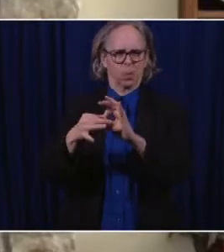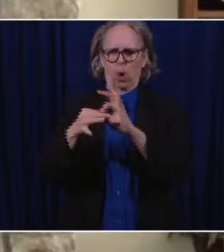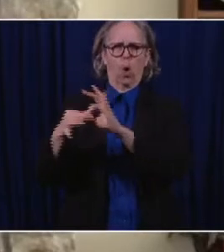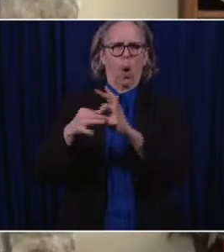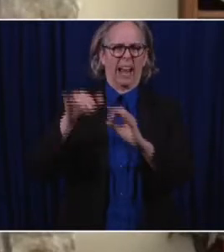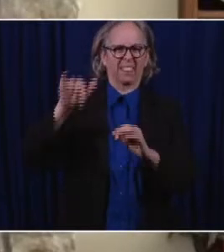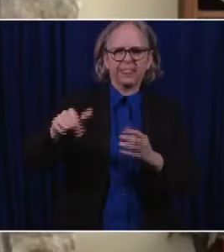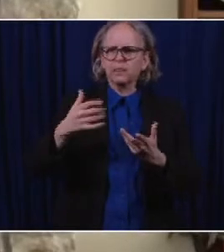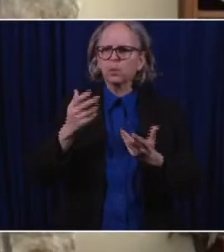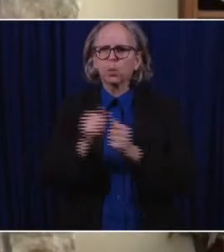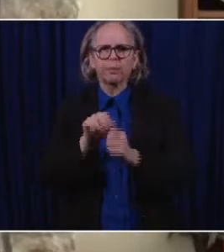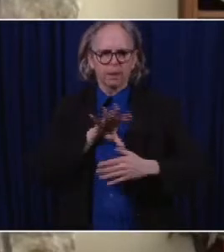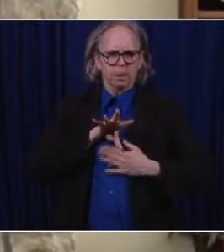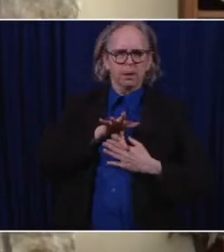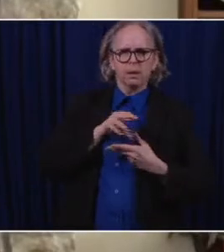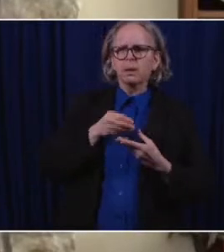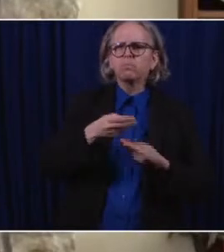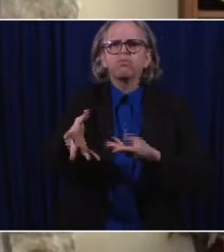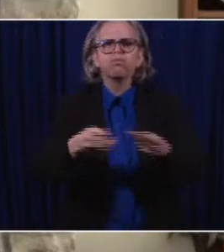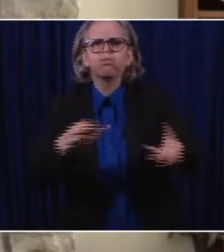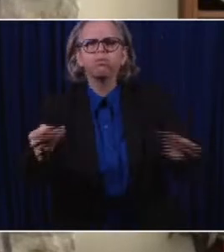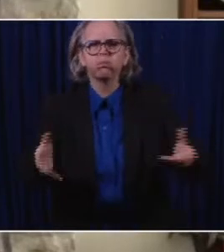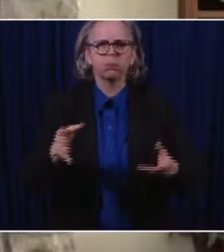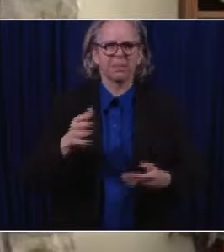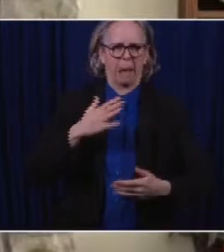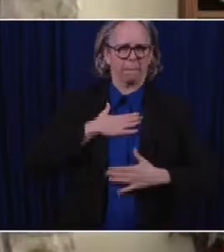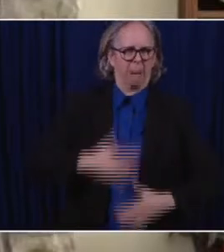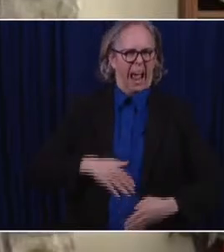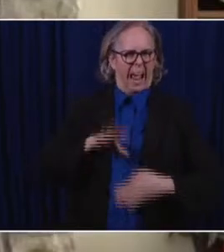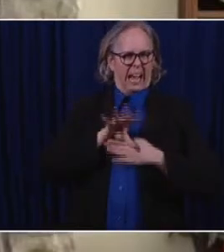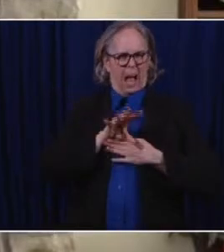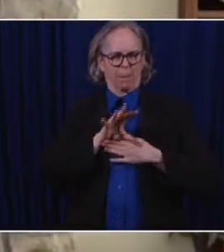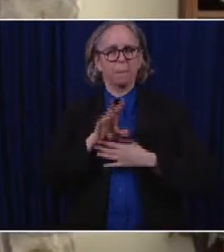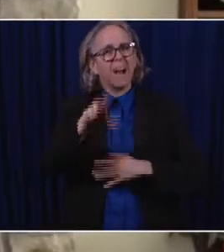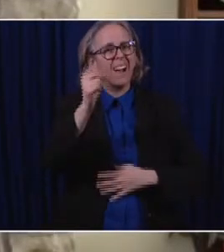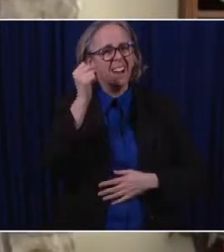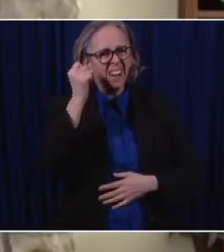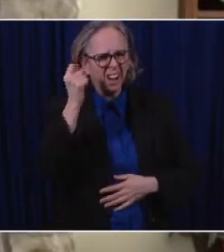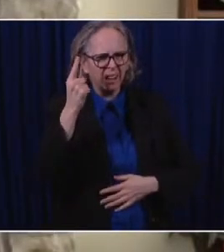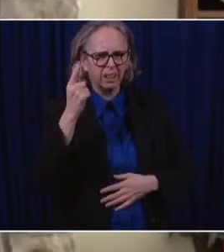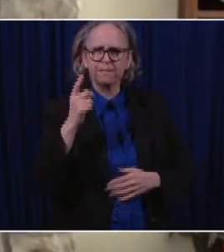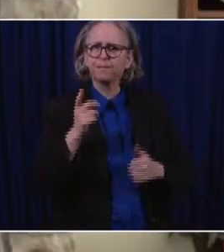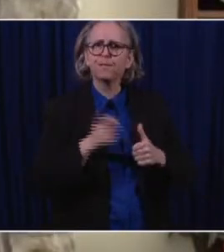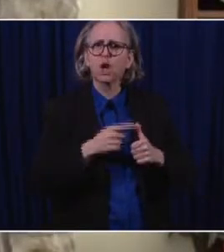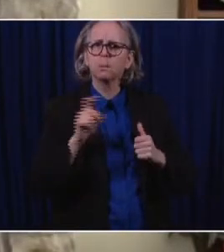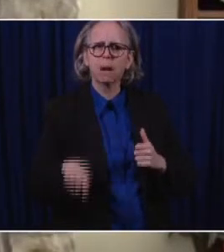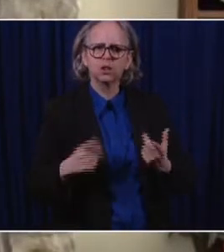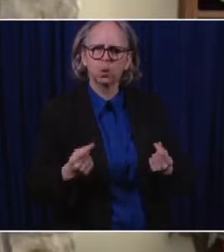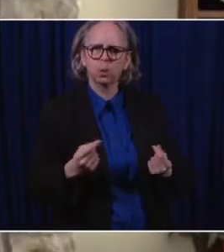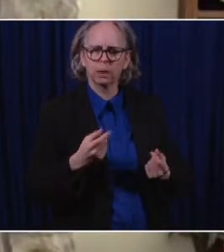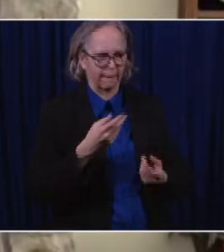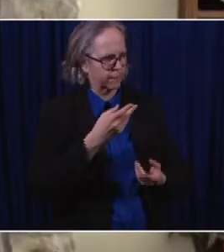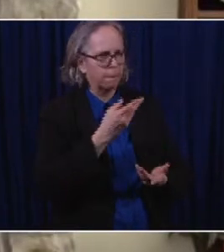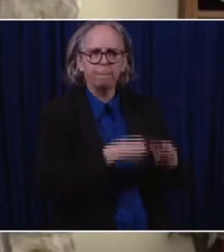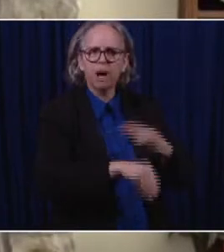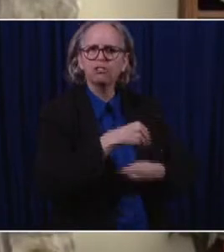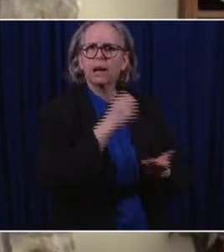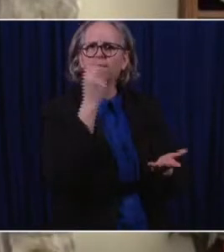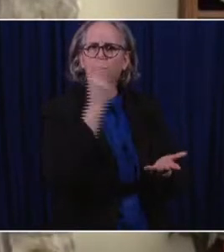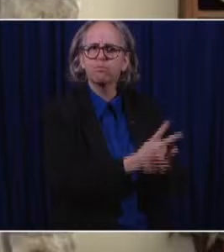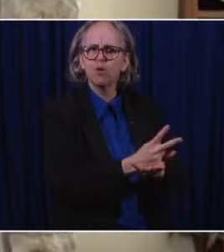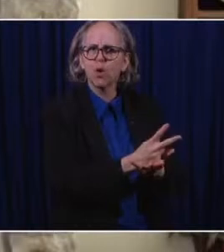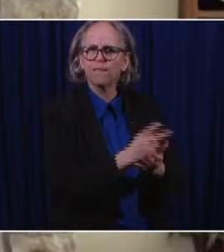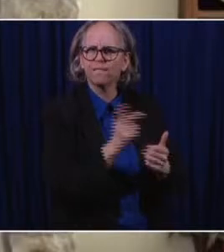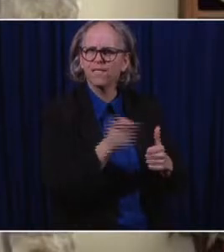obviously, money is not going to be available until after the budget is passed and signed into law. So that would normally be the latter part of